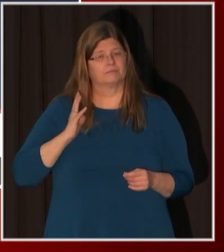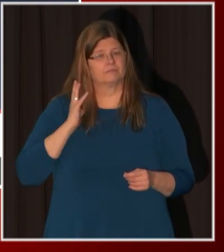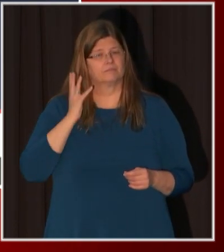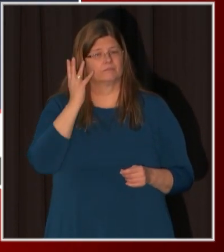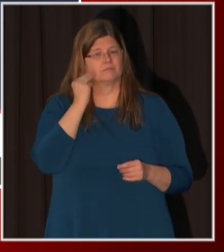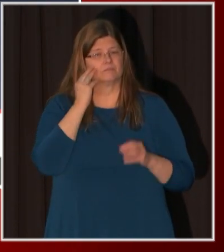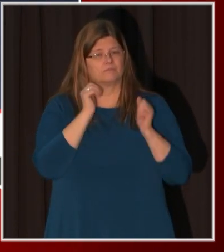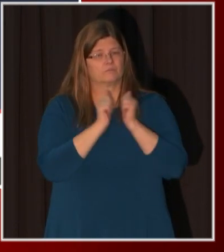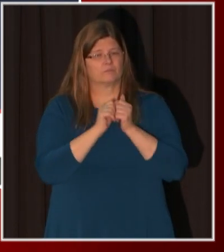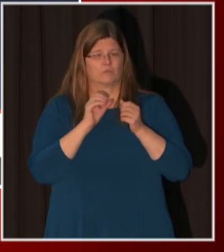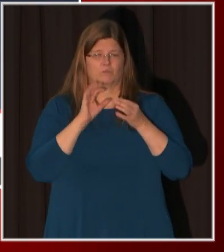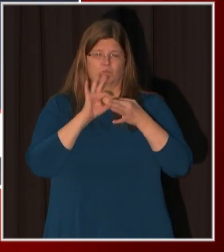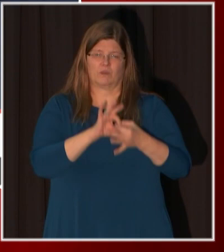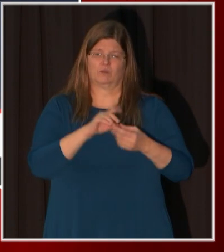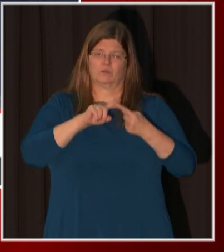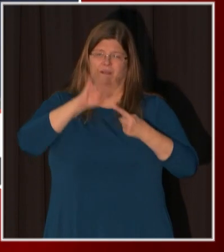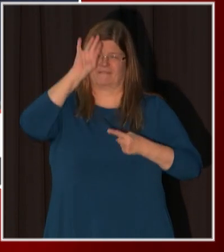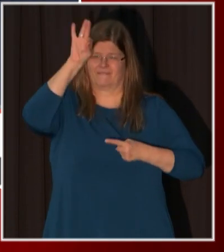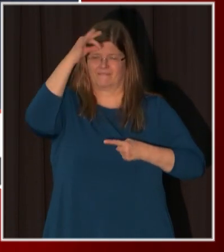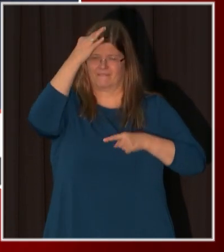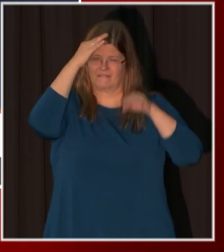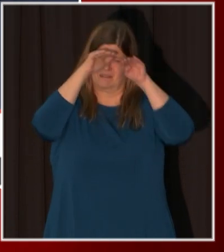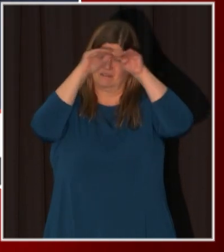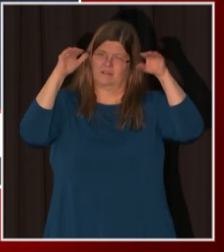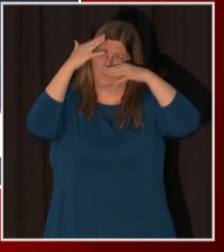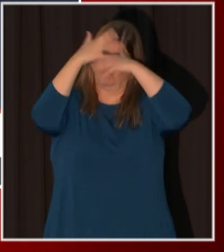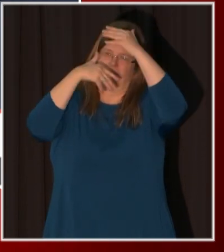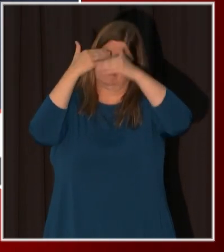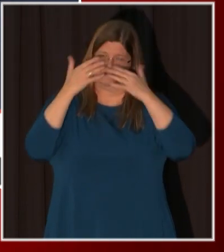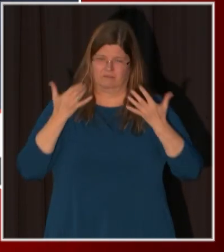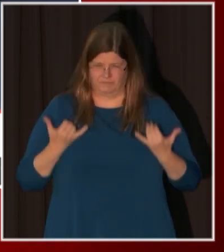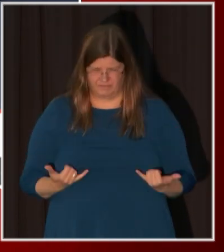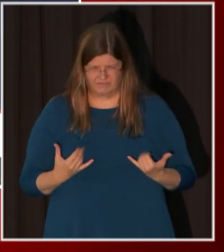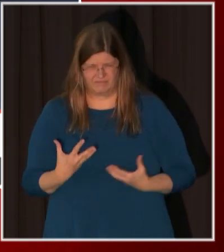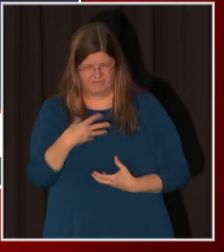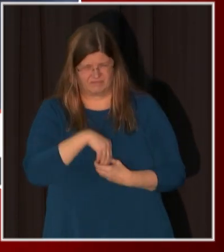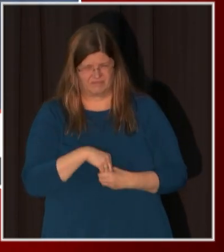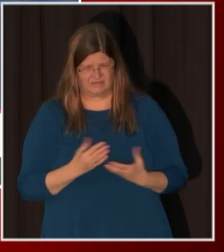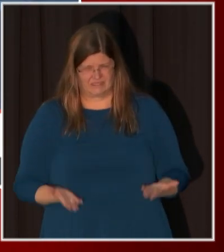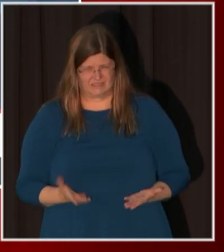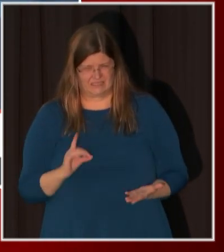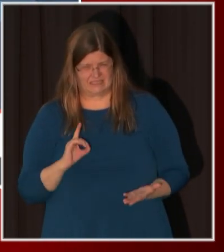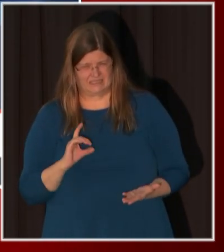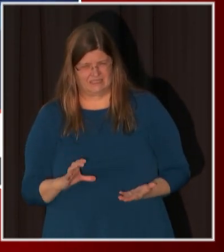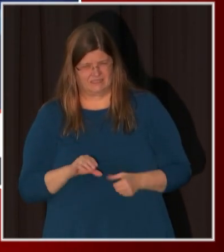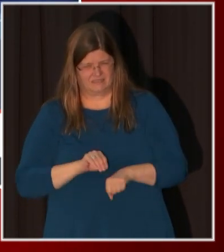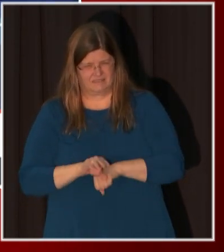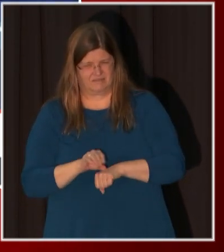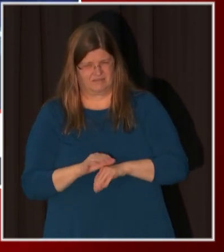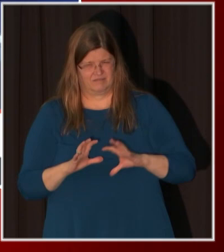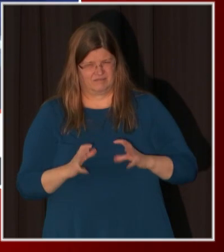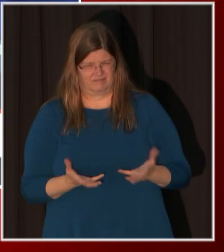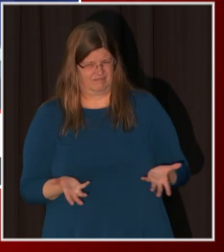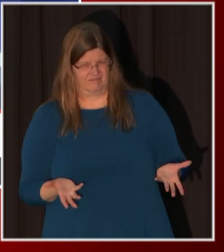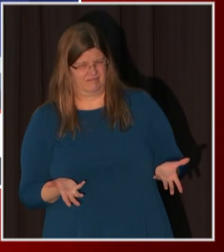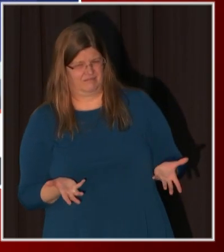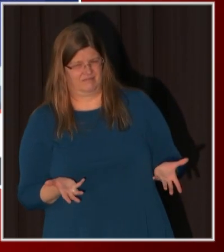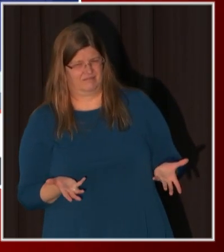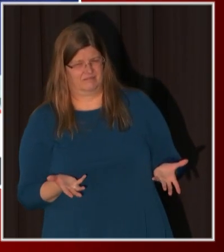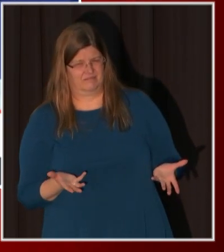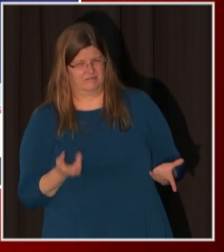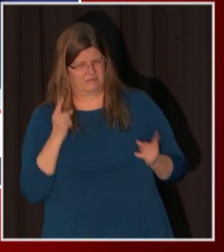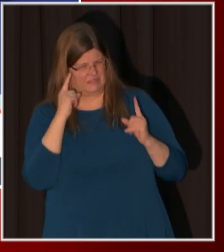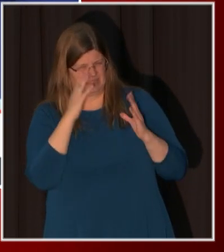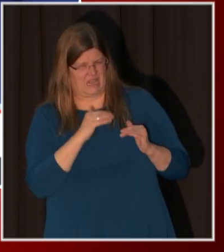and federal, what exactly are you expecting from them in these roles? As I mentioned,